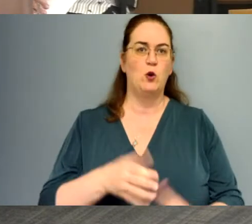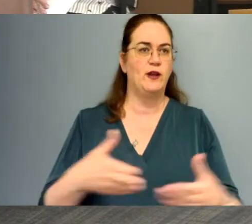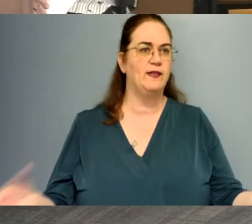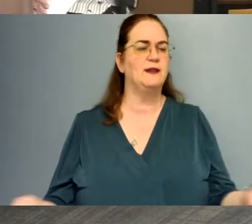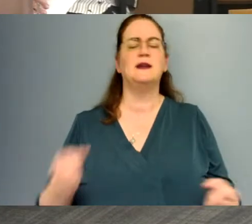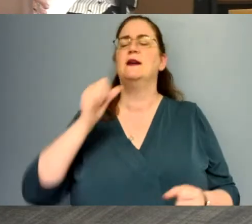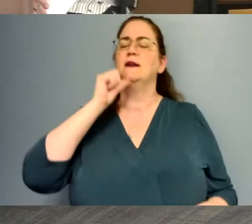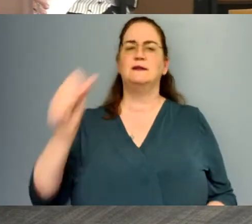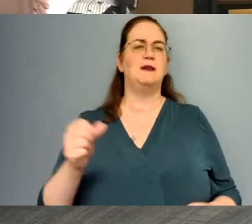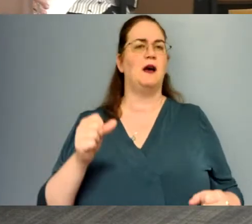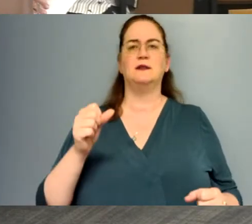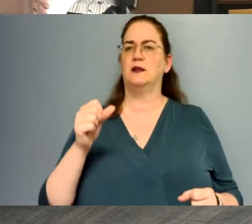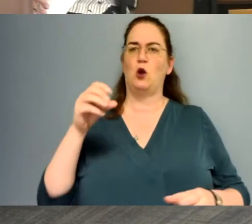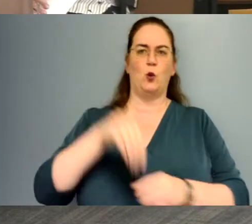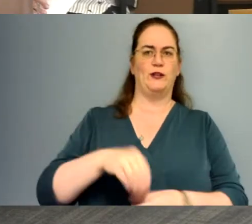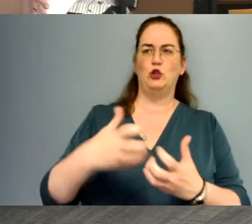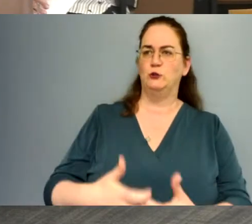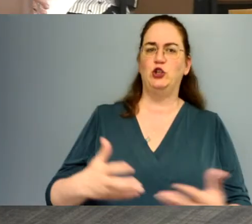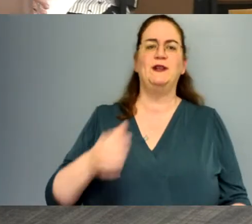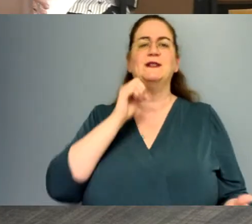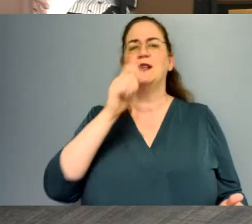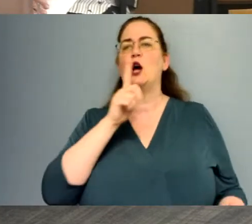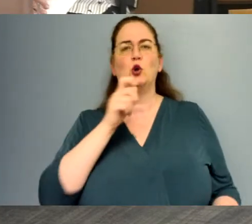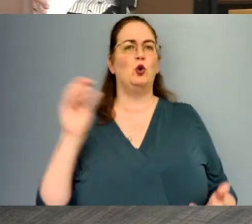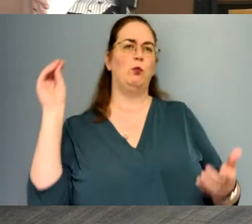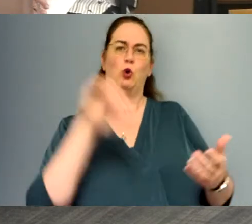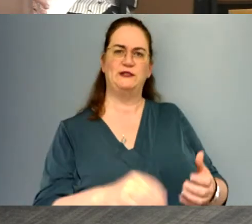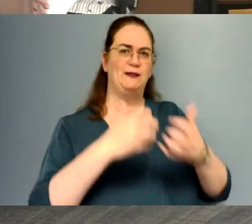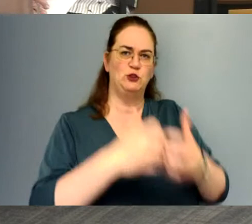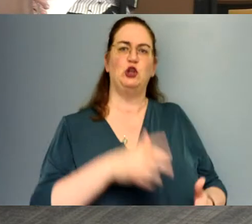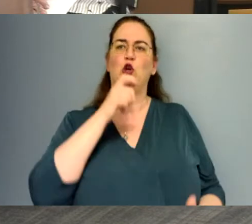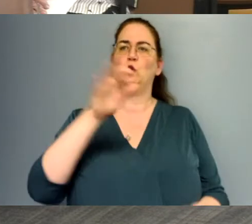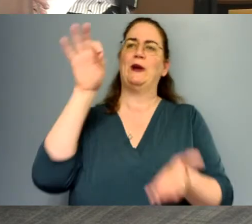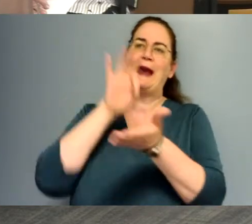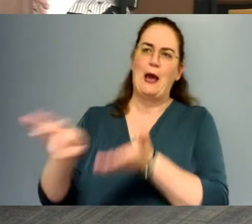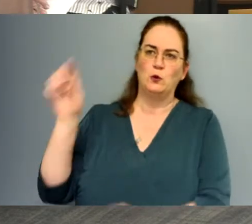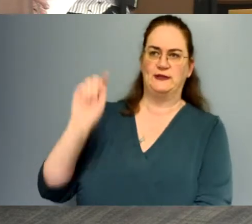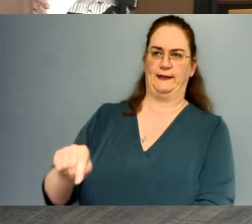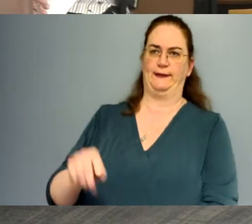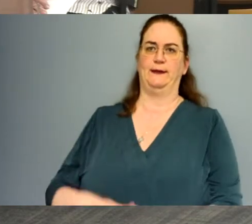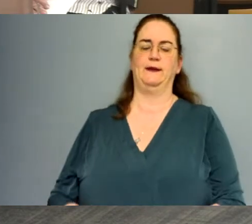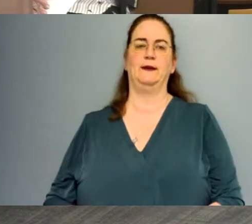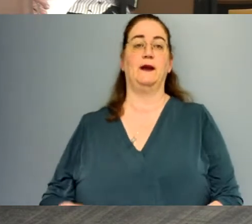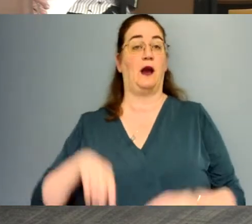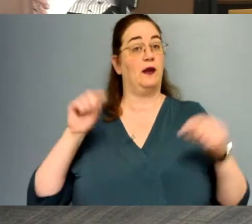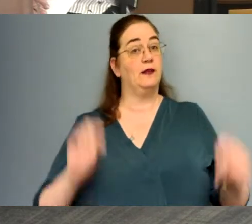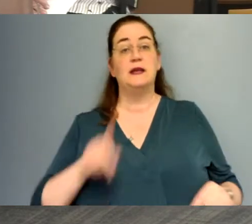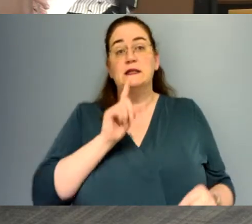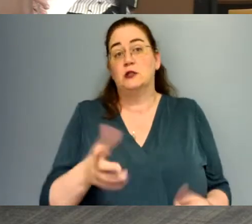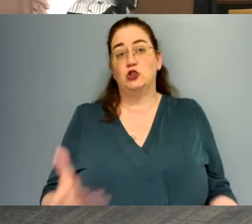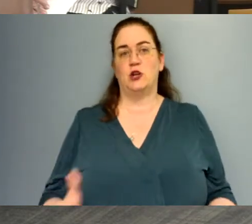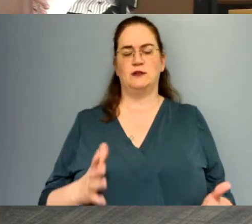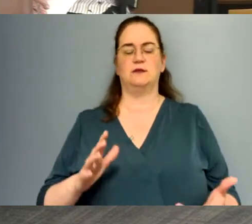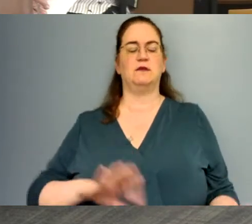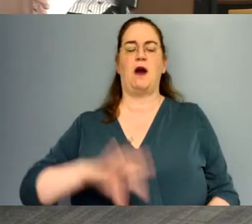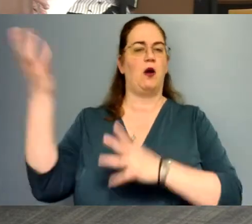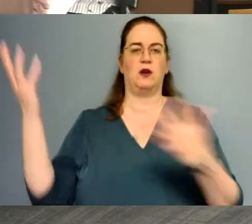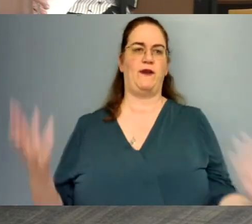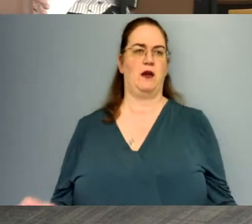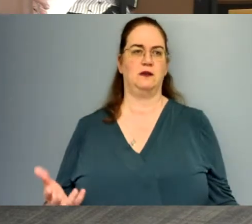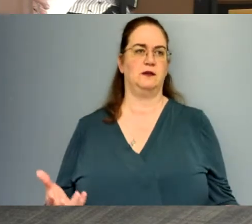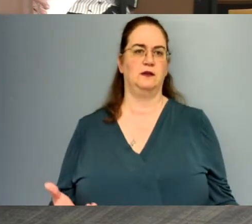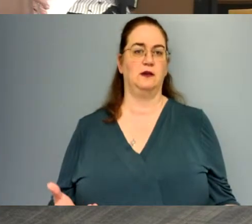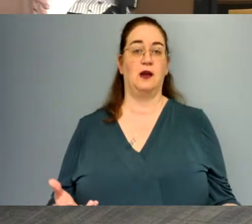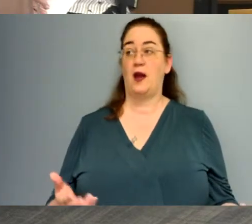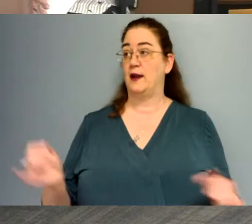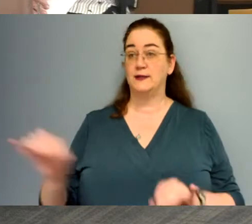It doesn't go in a machine. It's not who puts it in the machine, it's who counts it. And it's just out of hand. And,